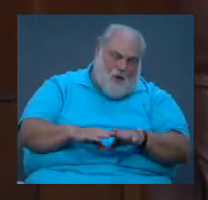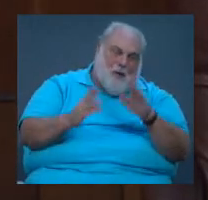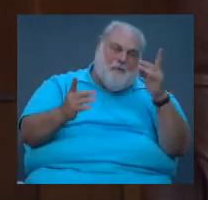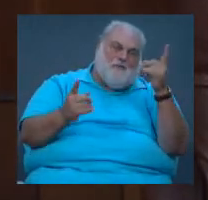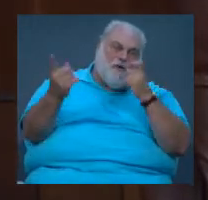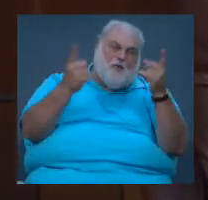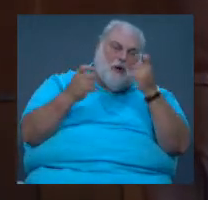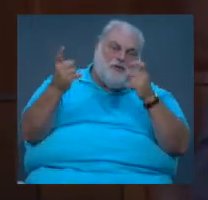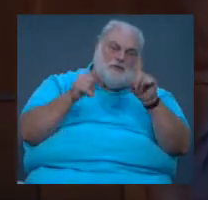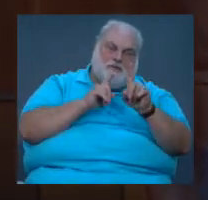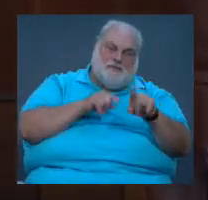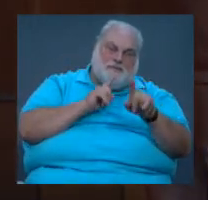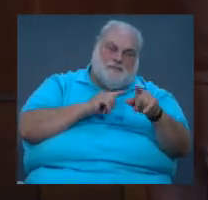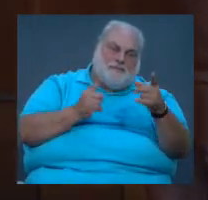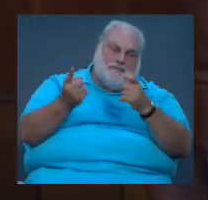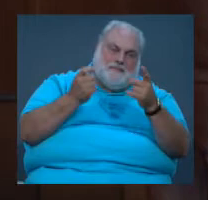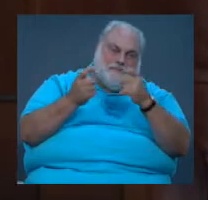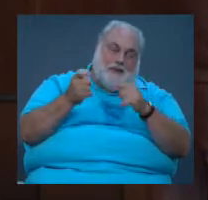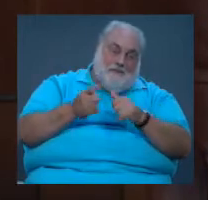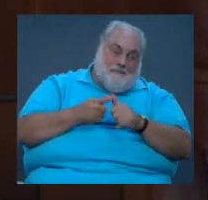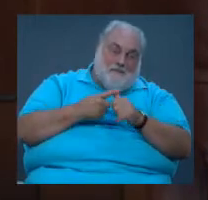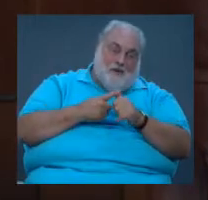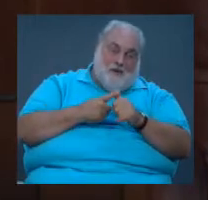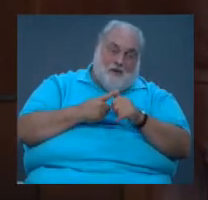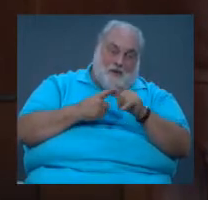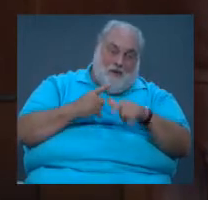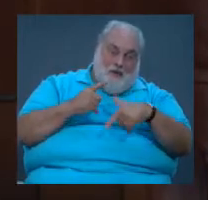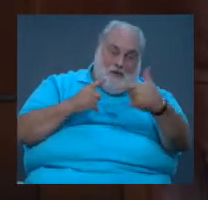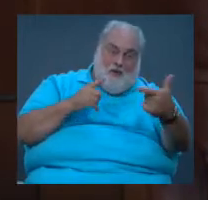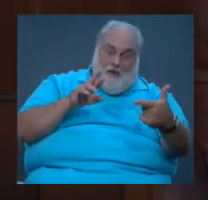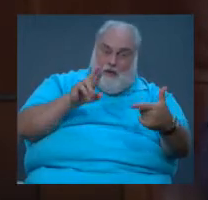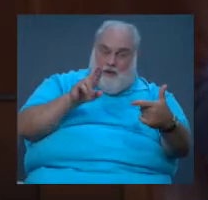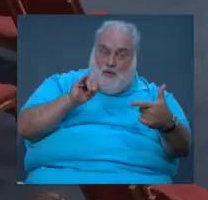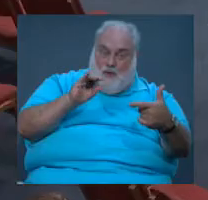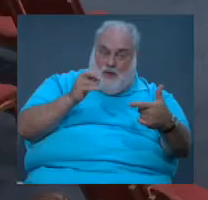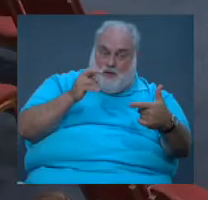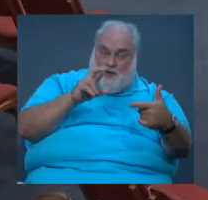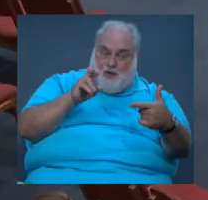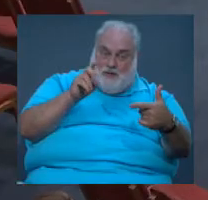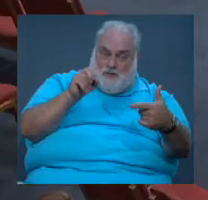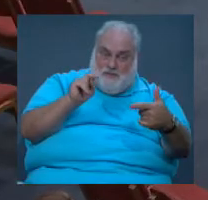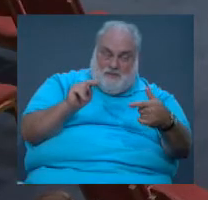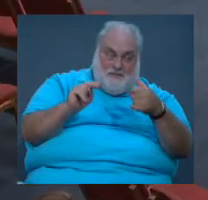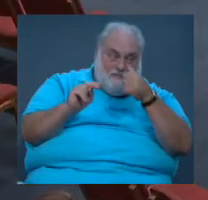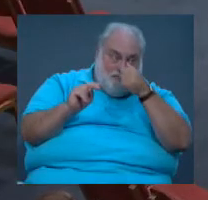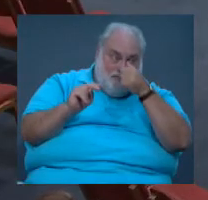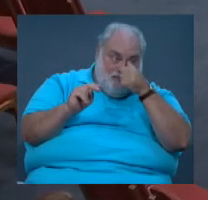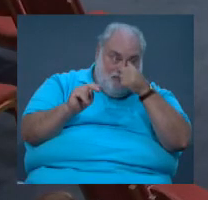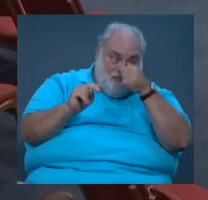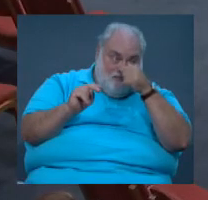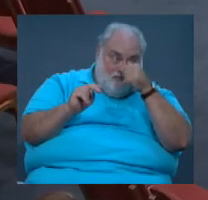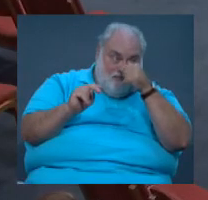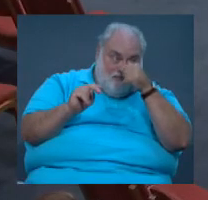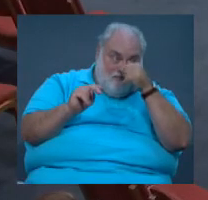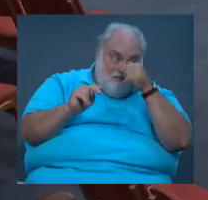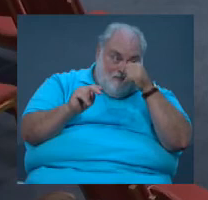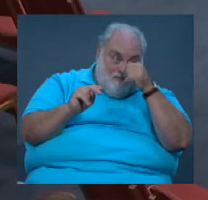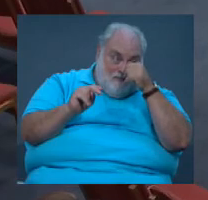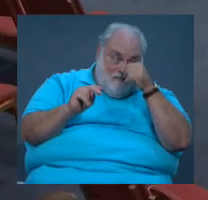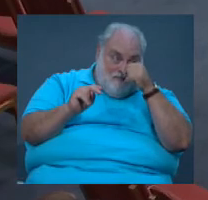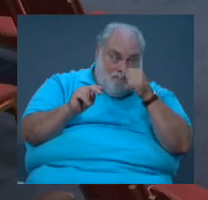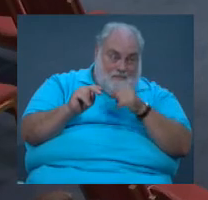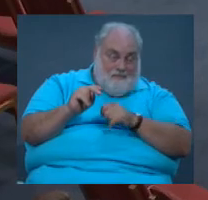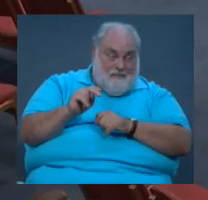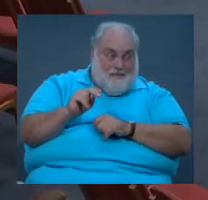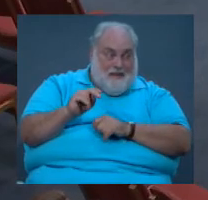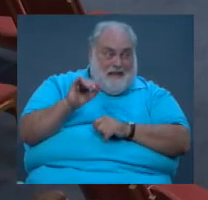questions. And before we start, Director Richardson, yes? Yes, quick question, Mayor Bruce.